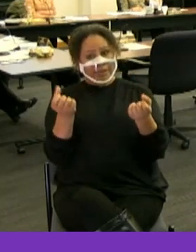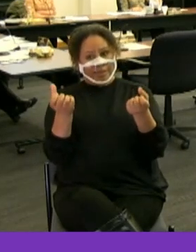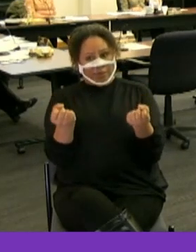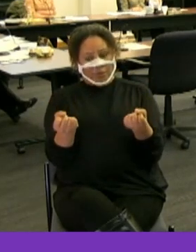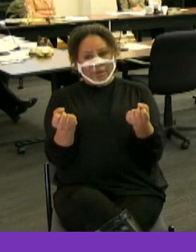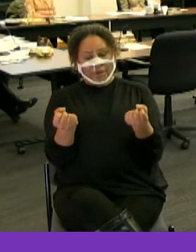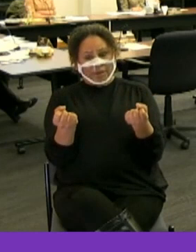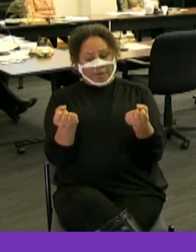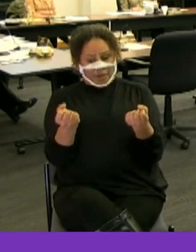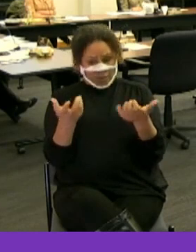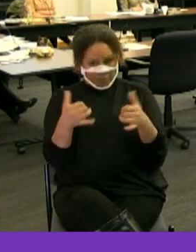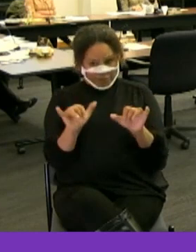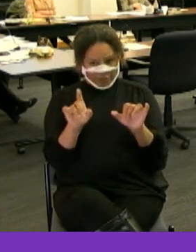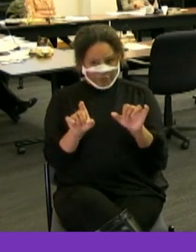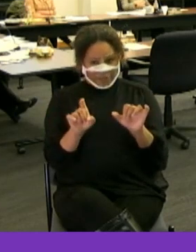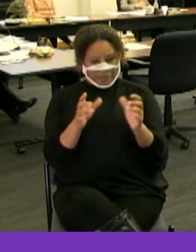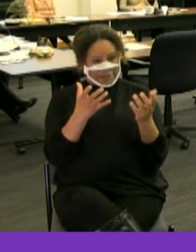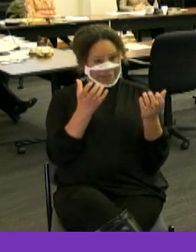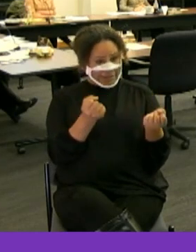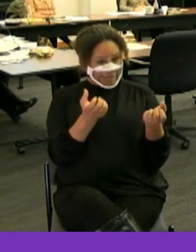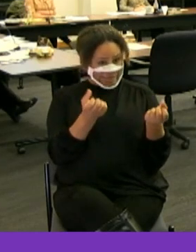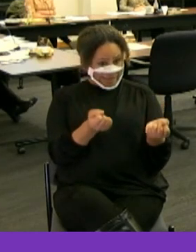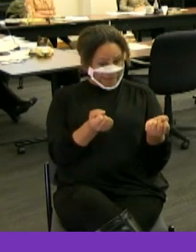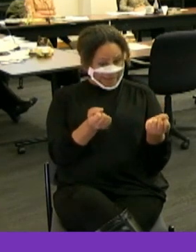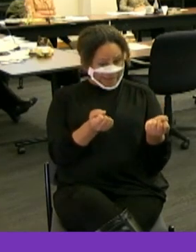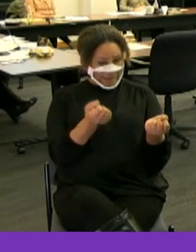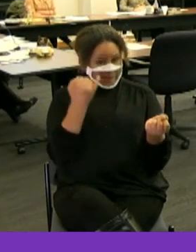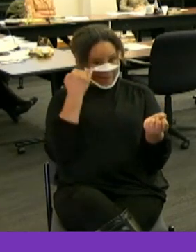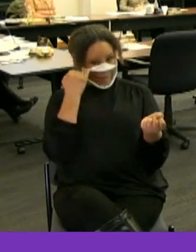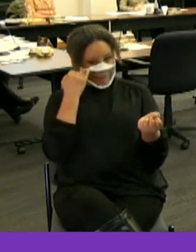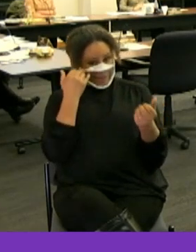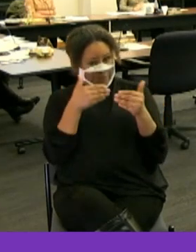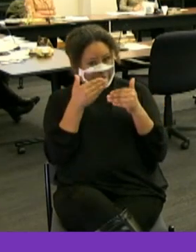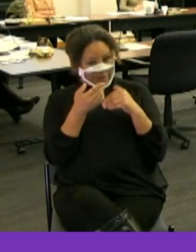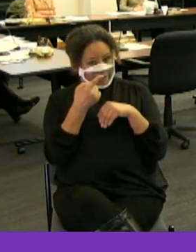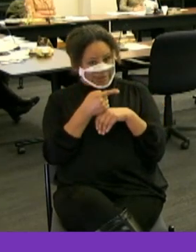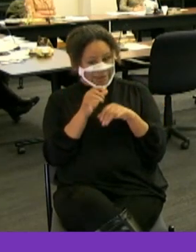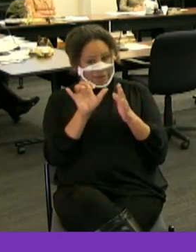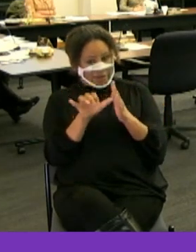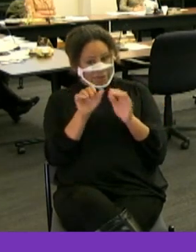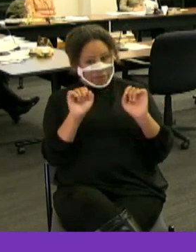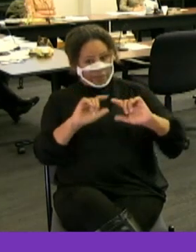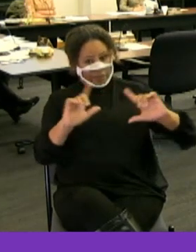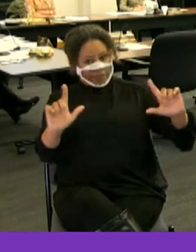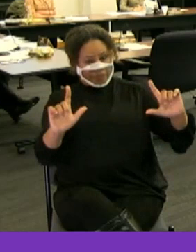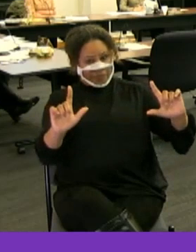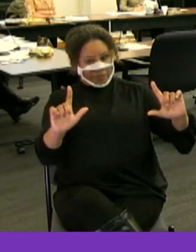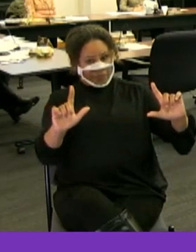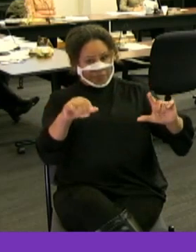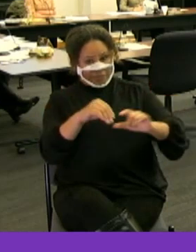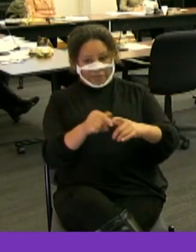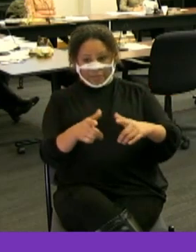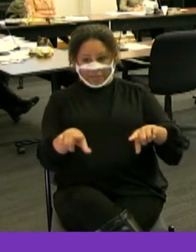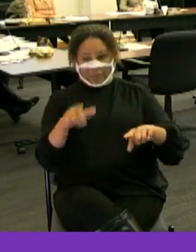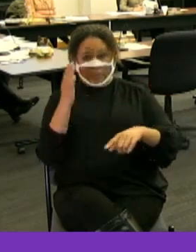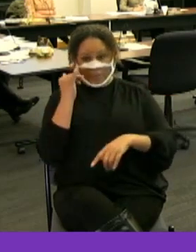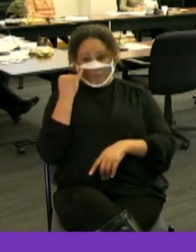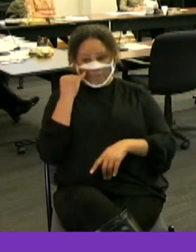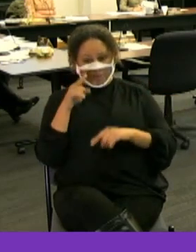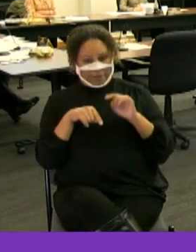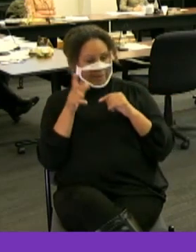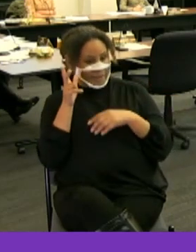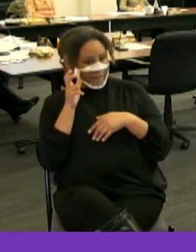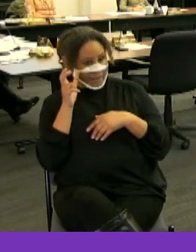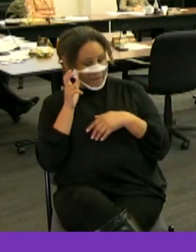language, do we still need the sign language if on the next day the YouTube's put up in the language? Because if they can't